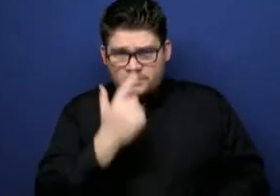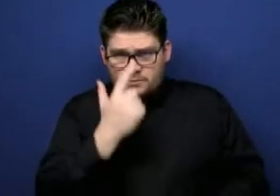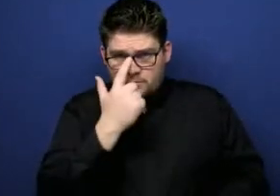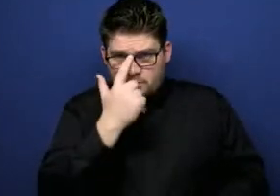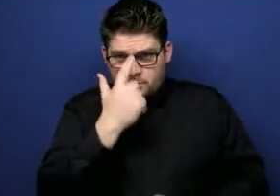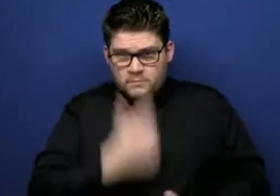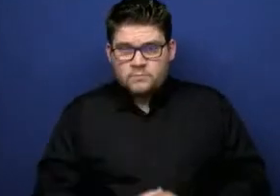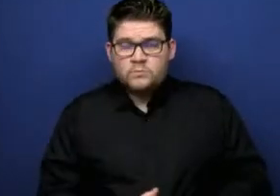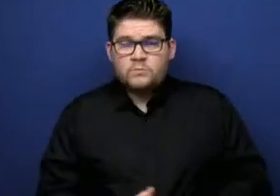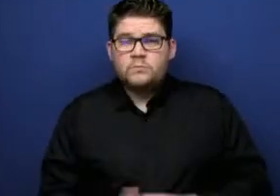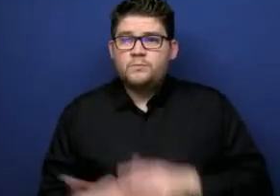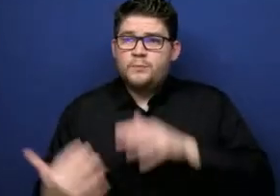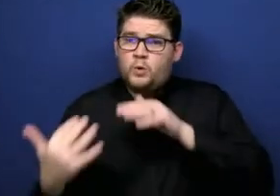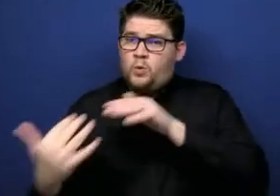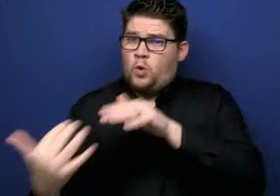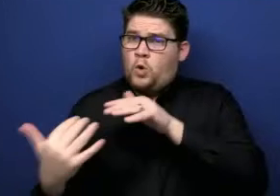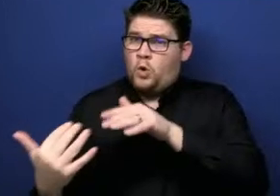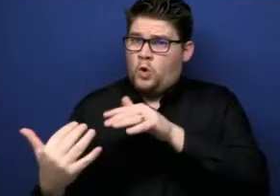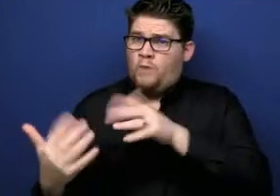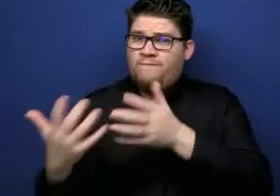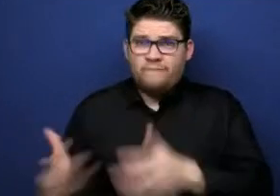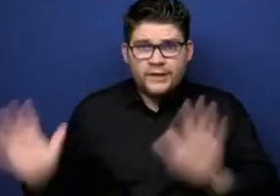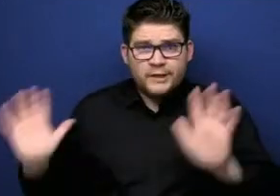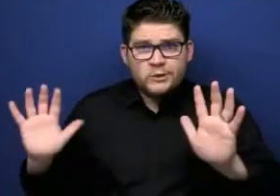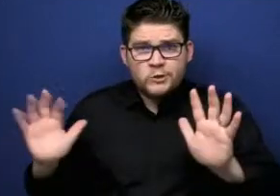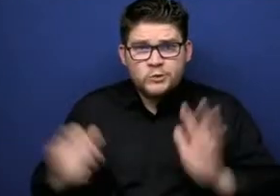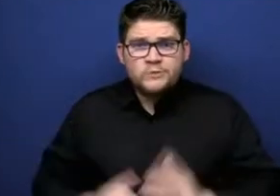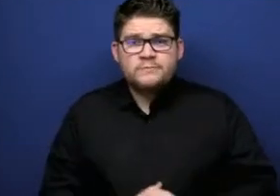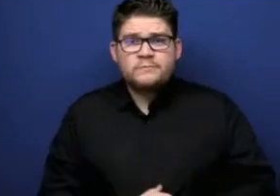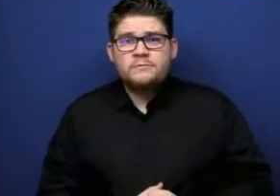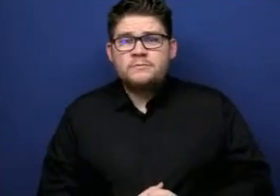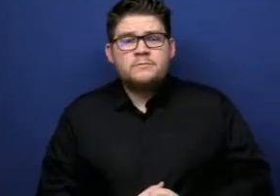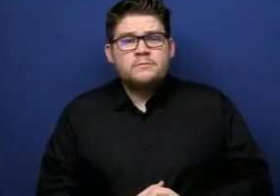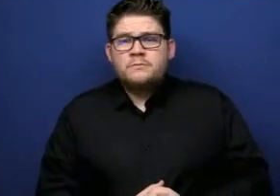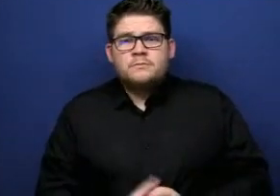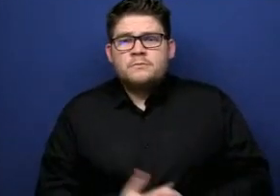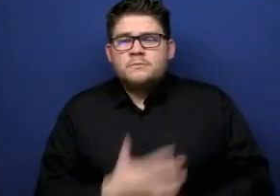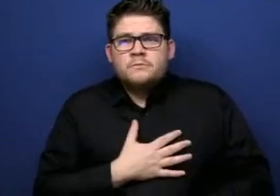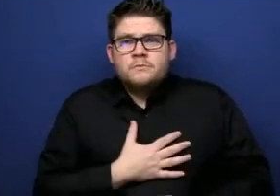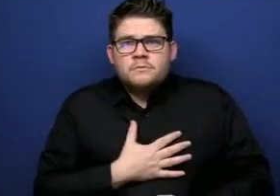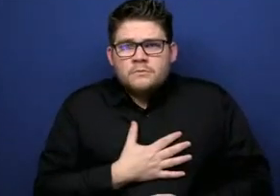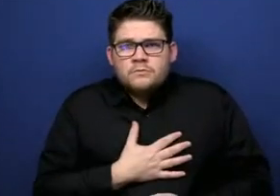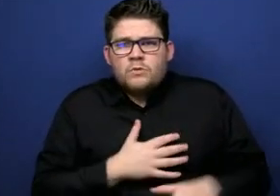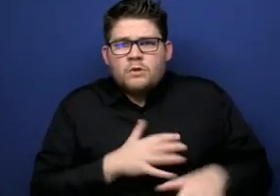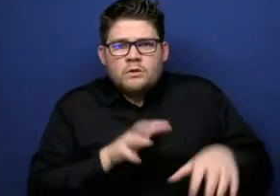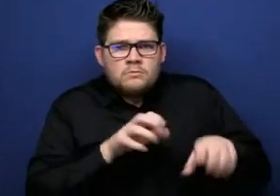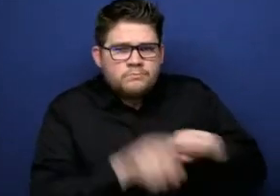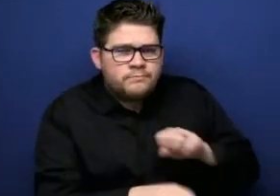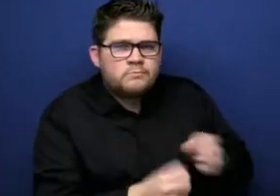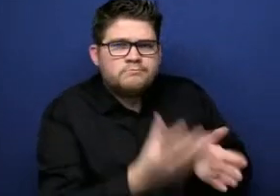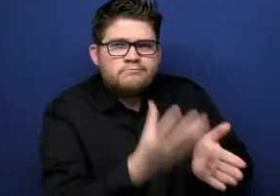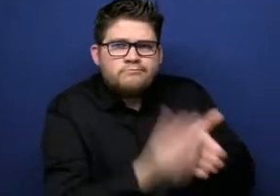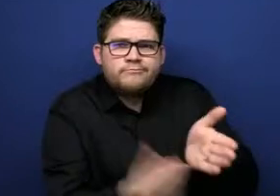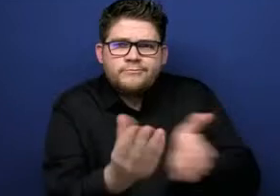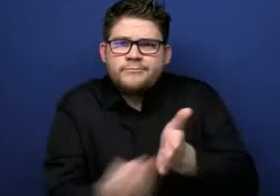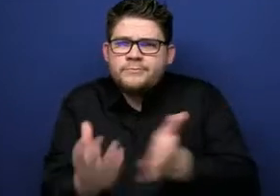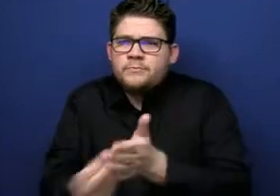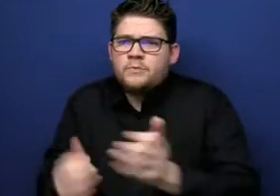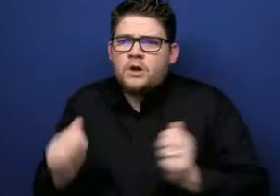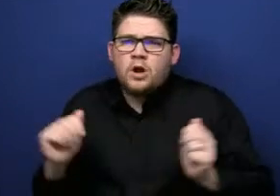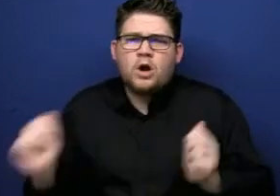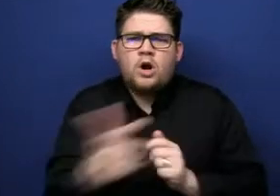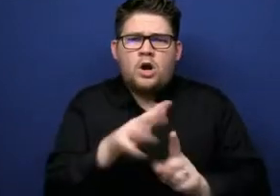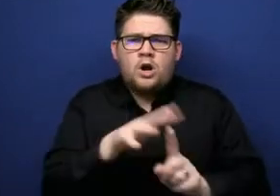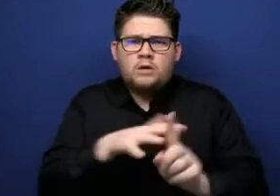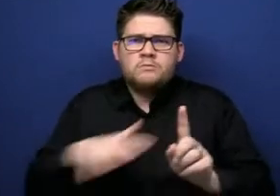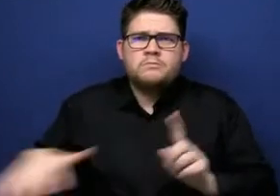of unimaginable loss. We lived in an atmosphere of death. My parents decided to immigrate to Canada